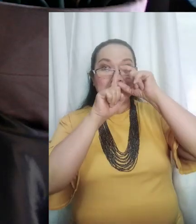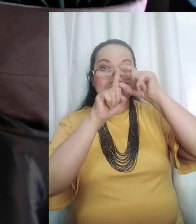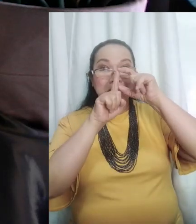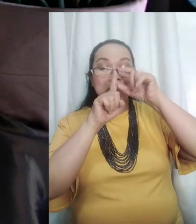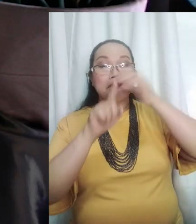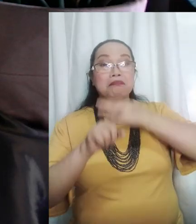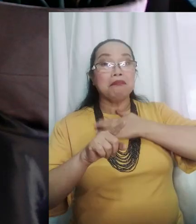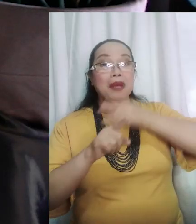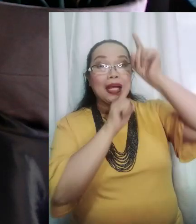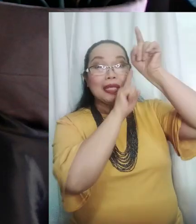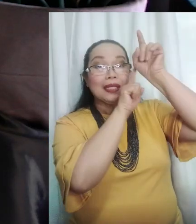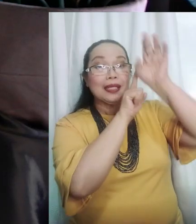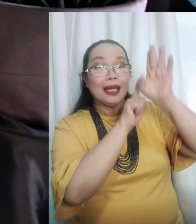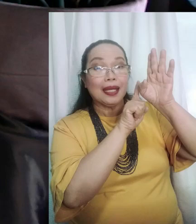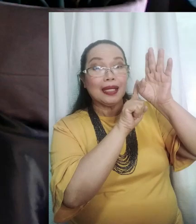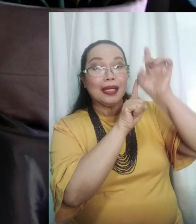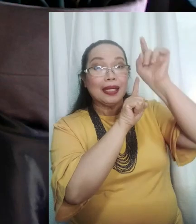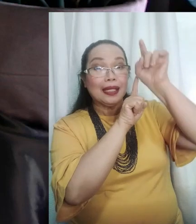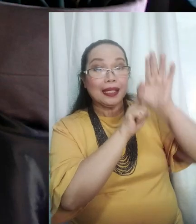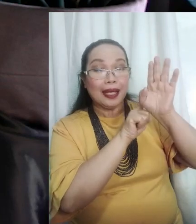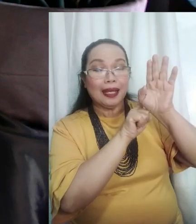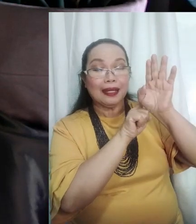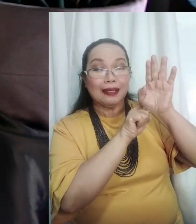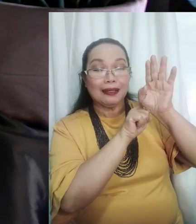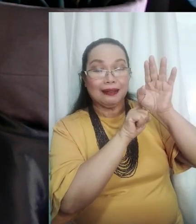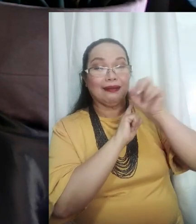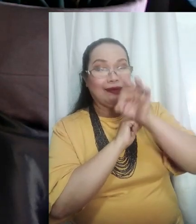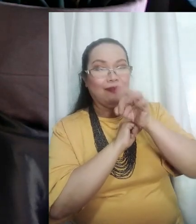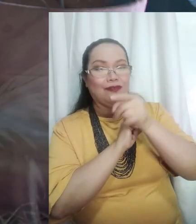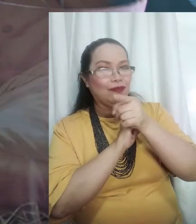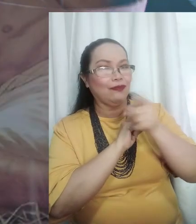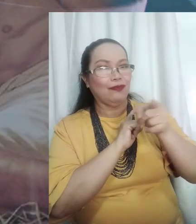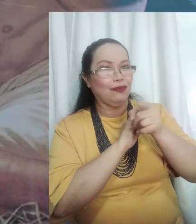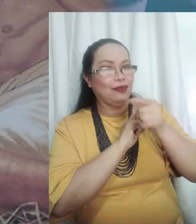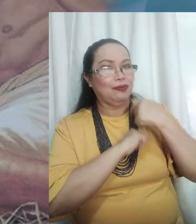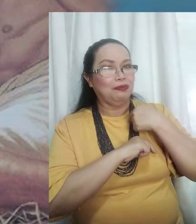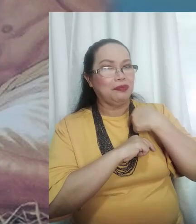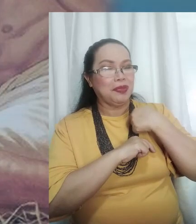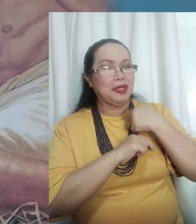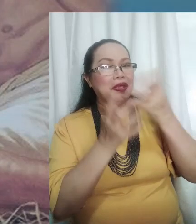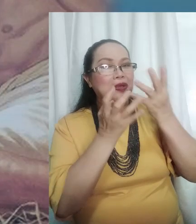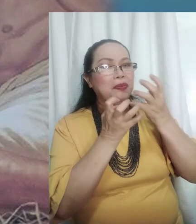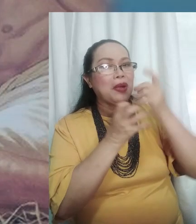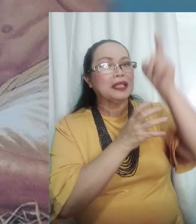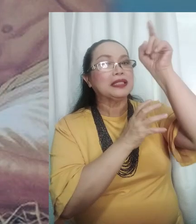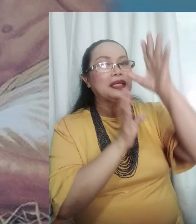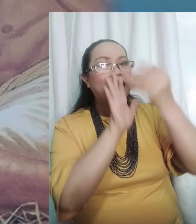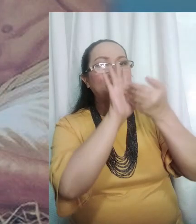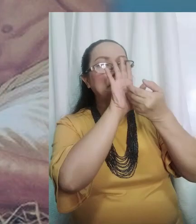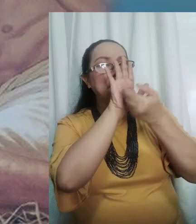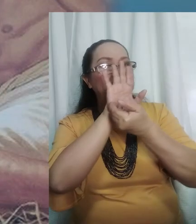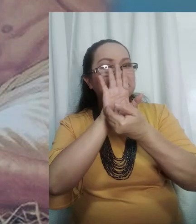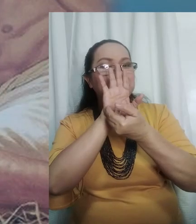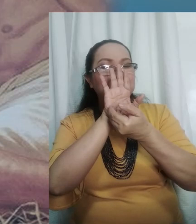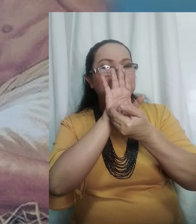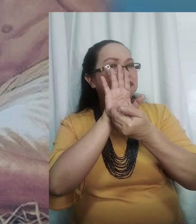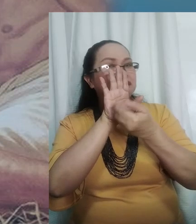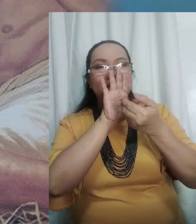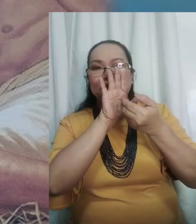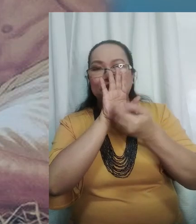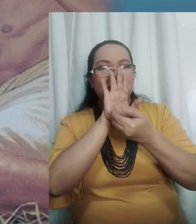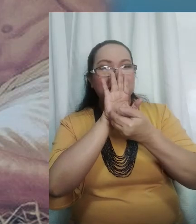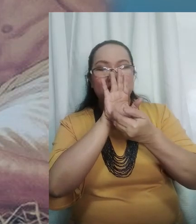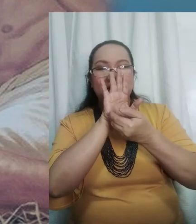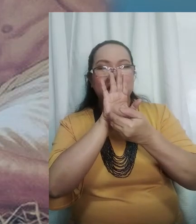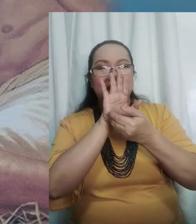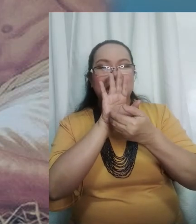answer. Beloved, until and unless we're desperate enough for God, He will